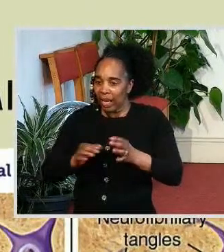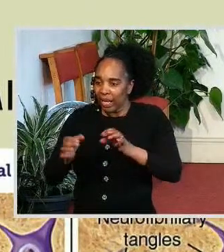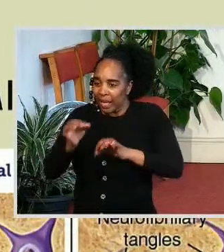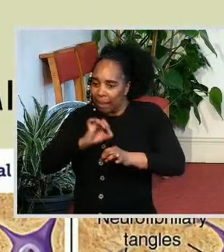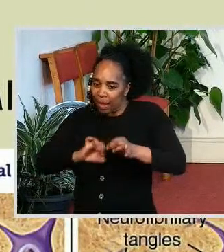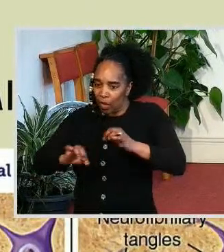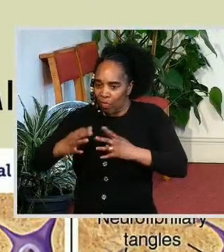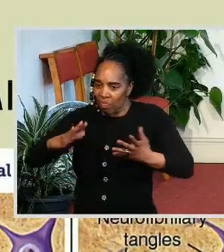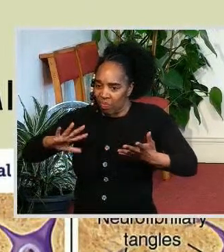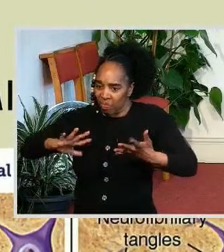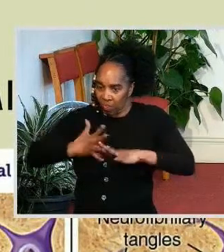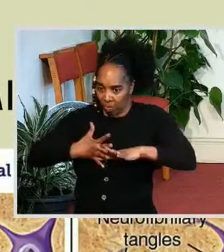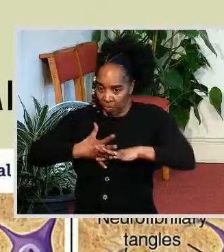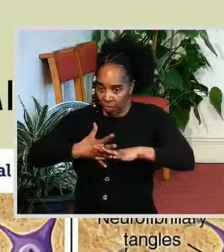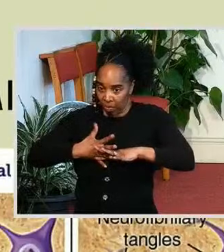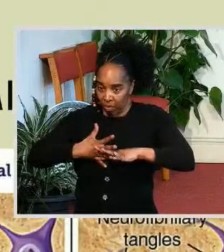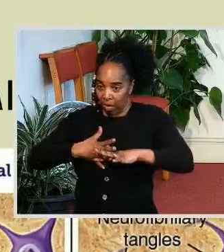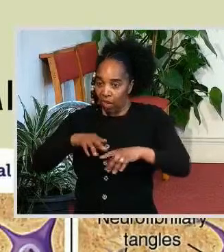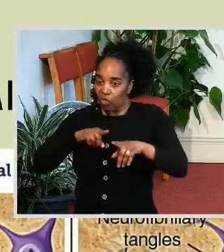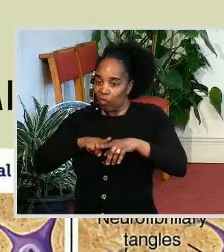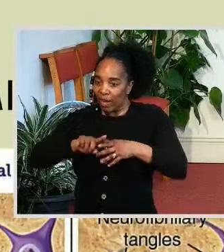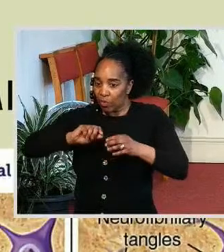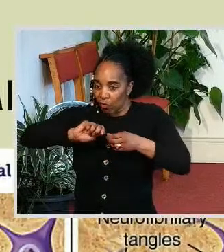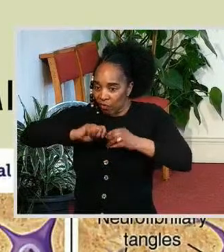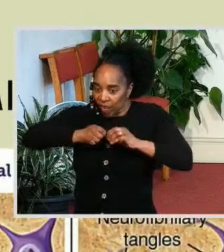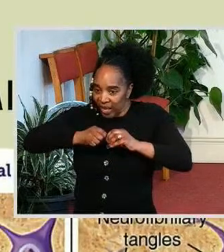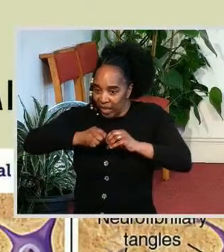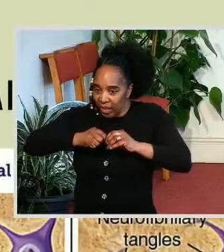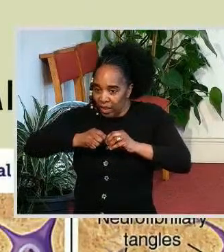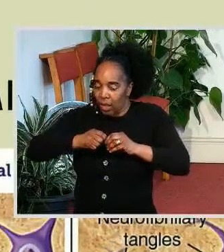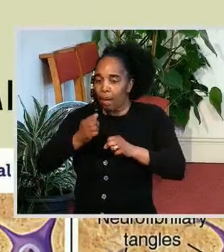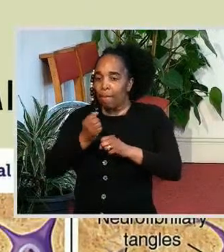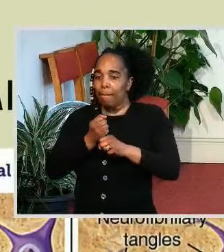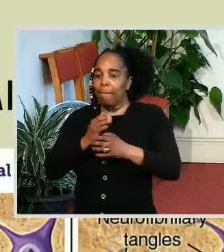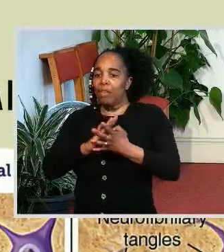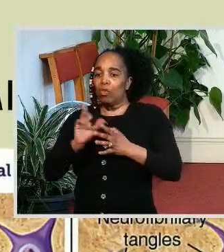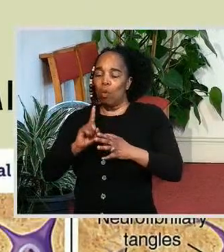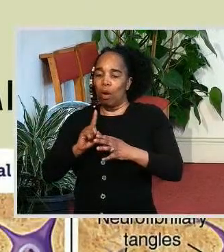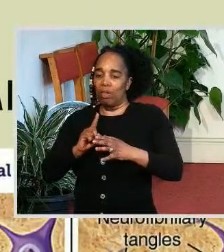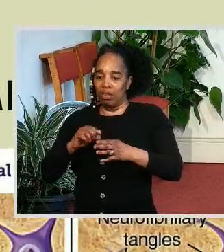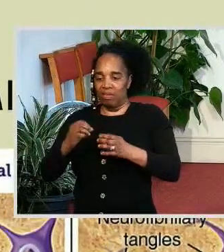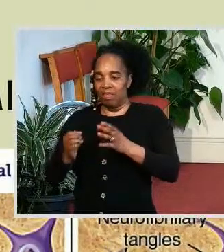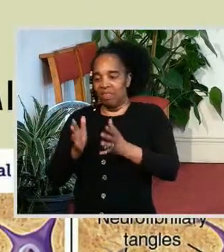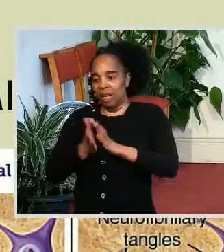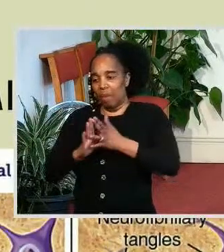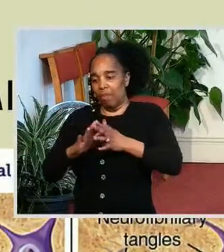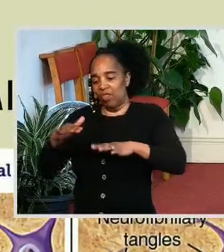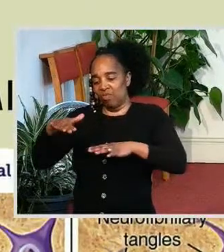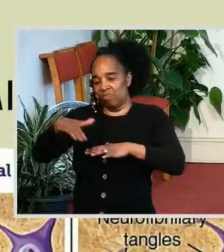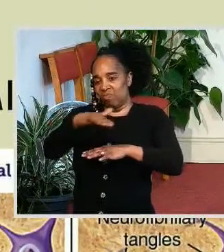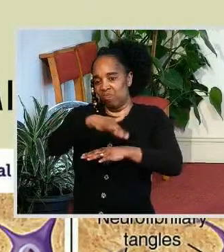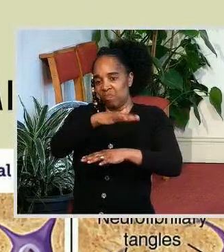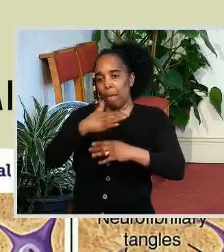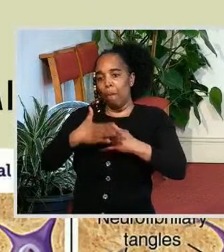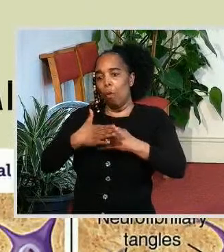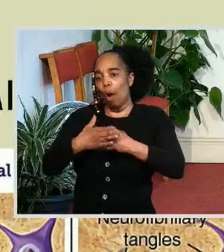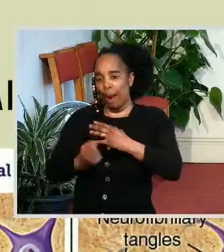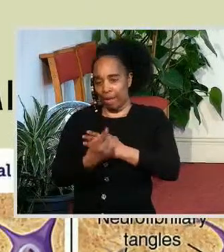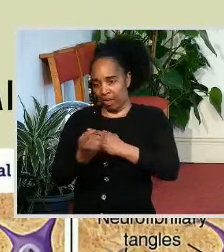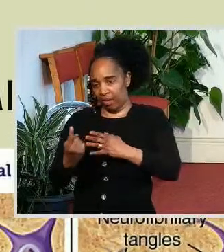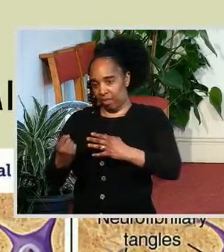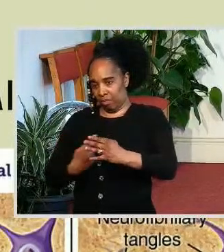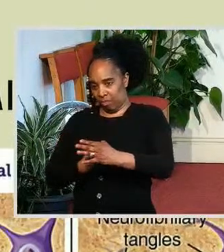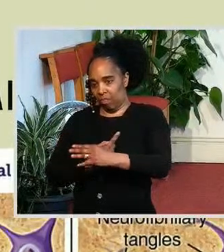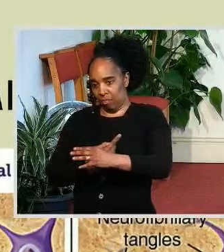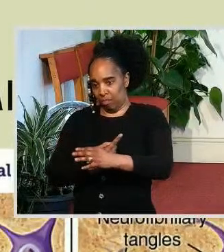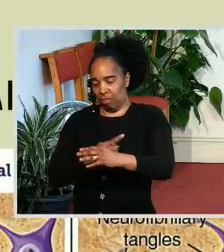reactions while it's fixing it that then cause further damage around the other cells, which may be normal cells.